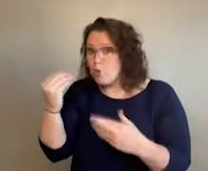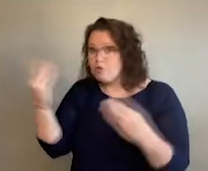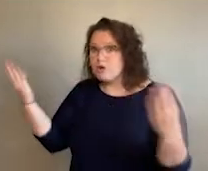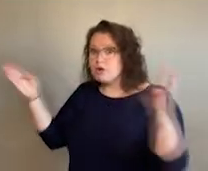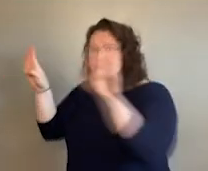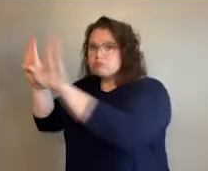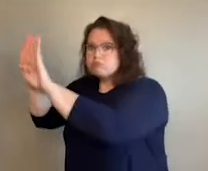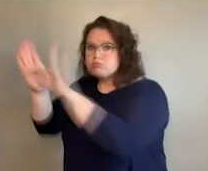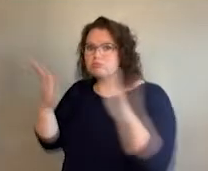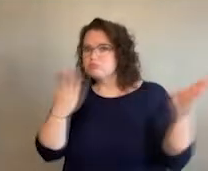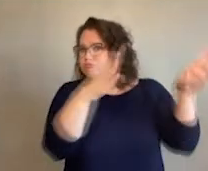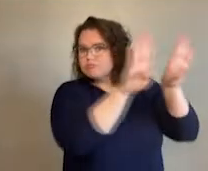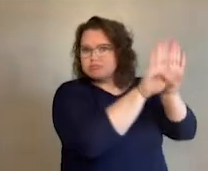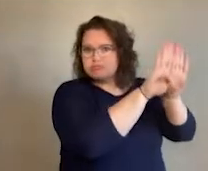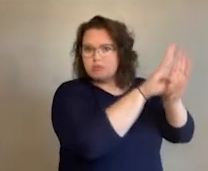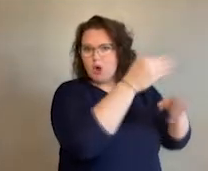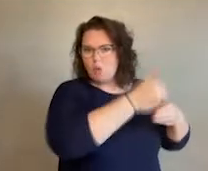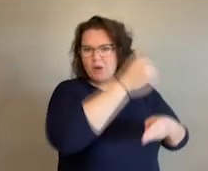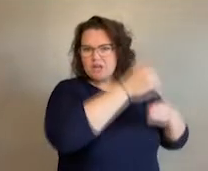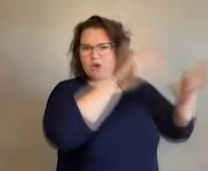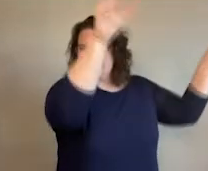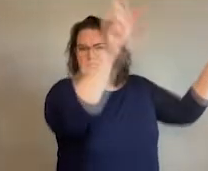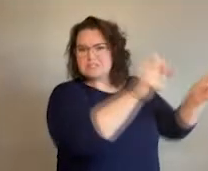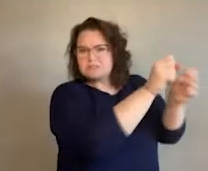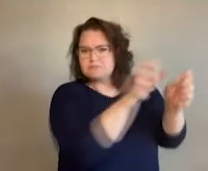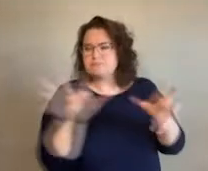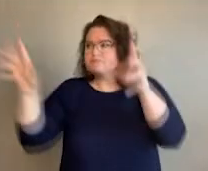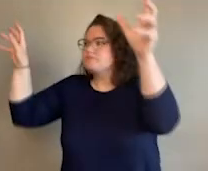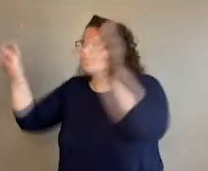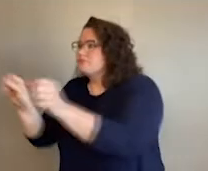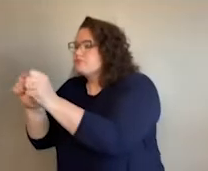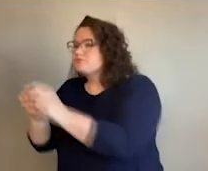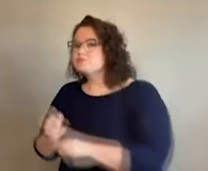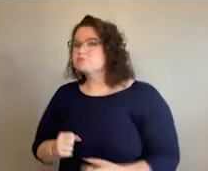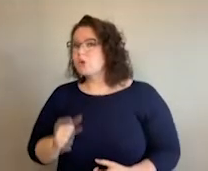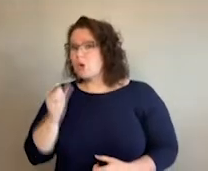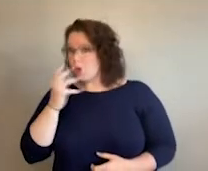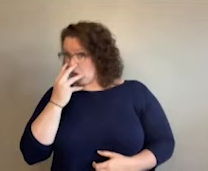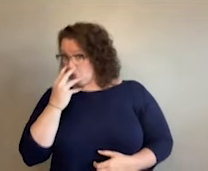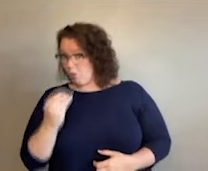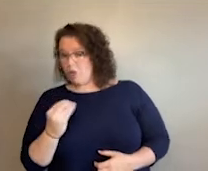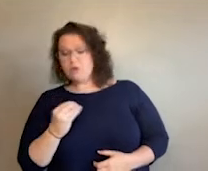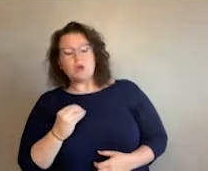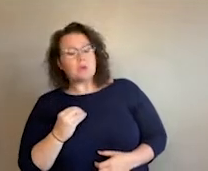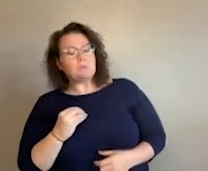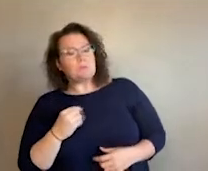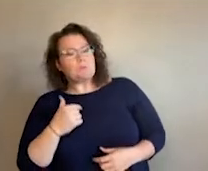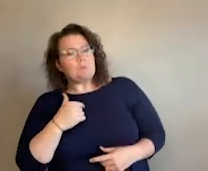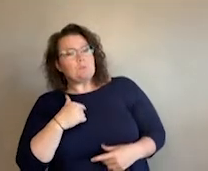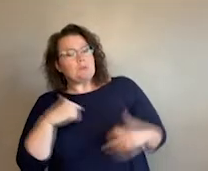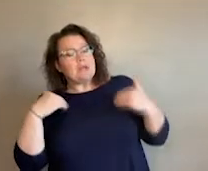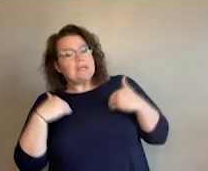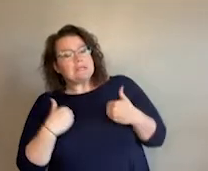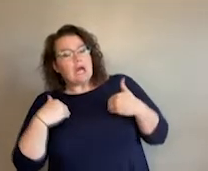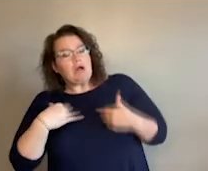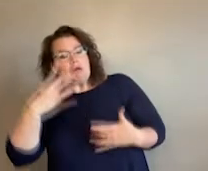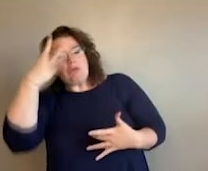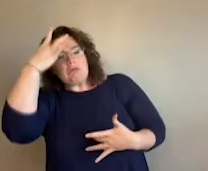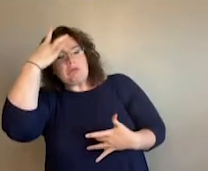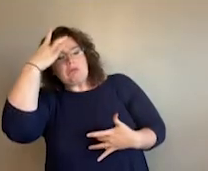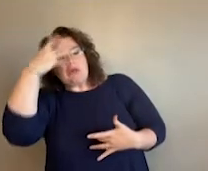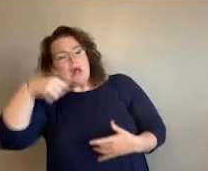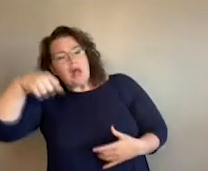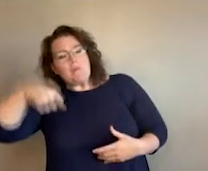the window. "I am not able to get up, dear child," said the wolf, still in the same weak voice. "Put your basket